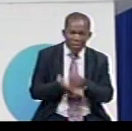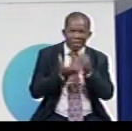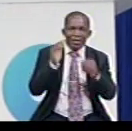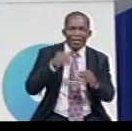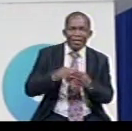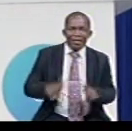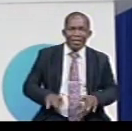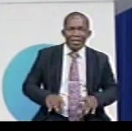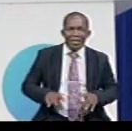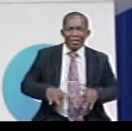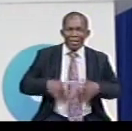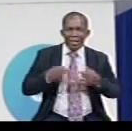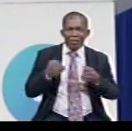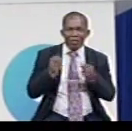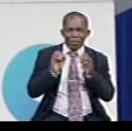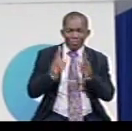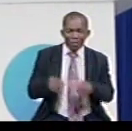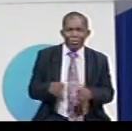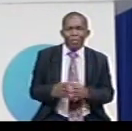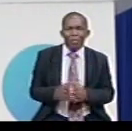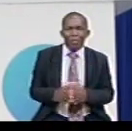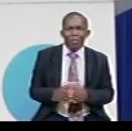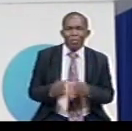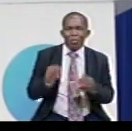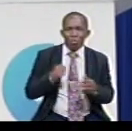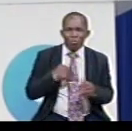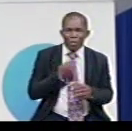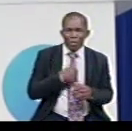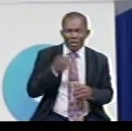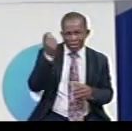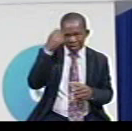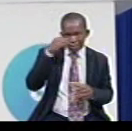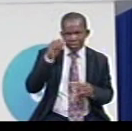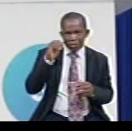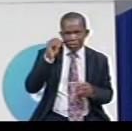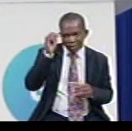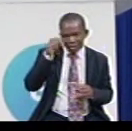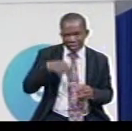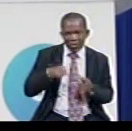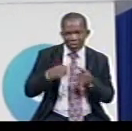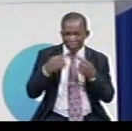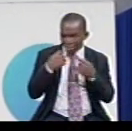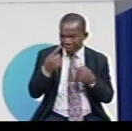We need to say, God, we thank you for your power at work.